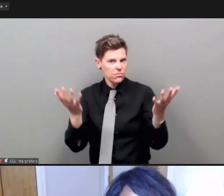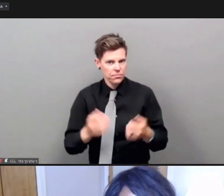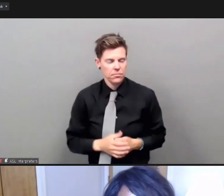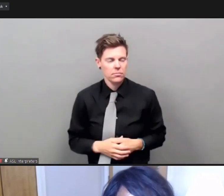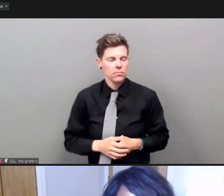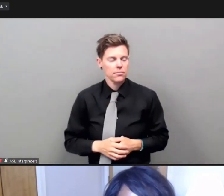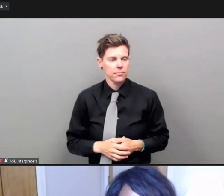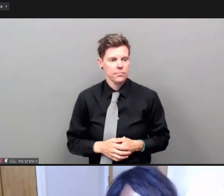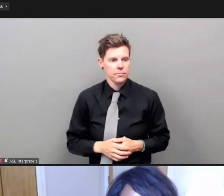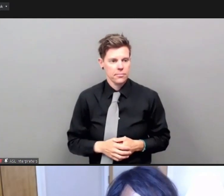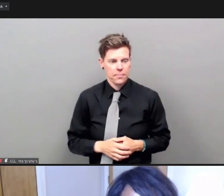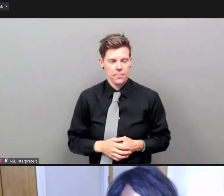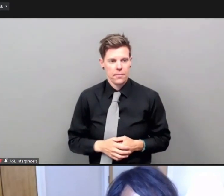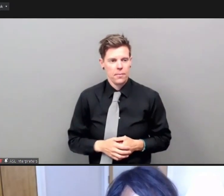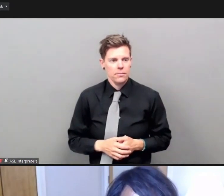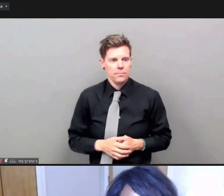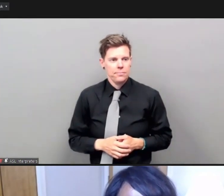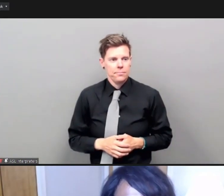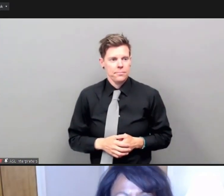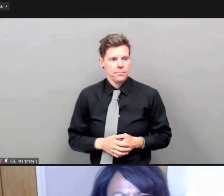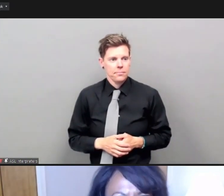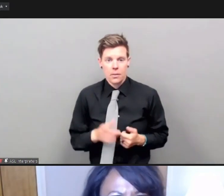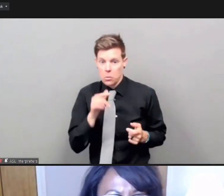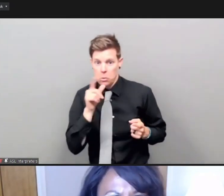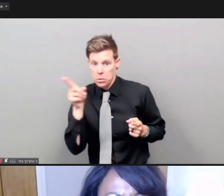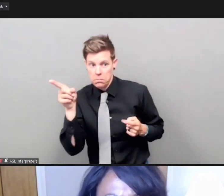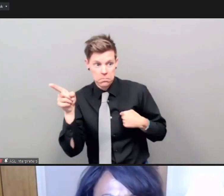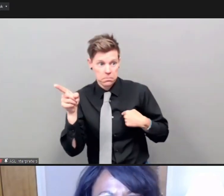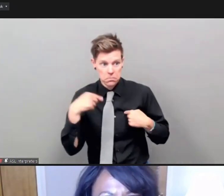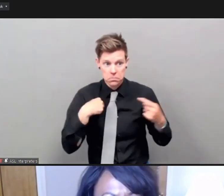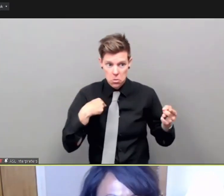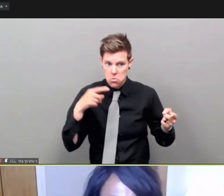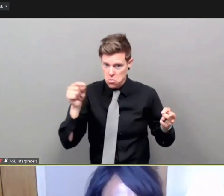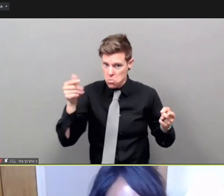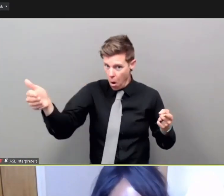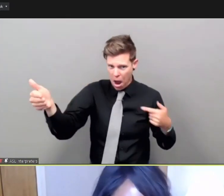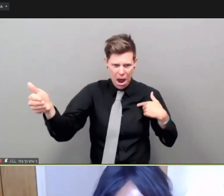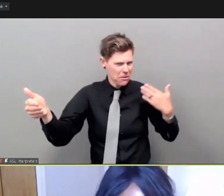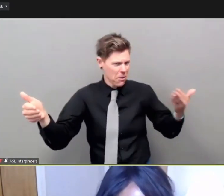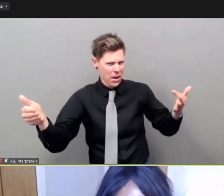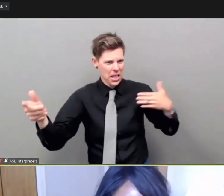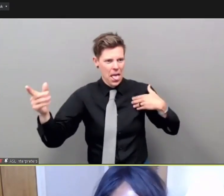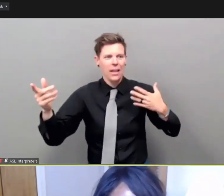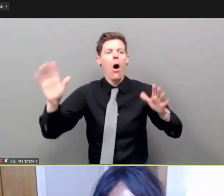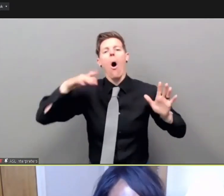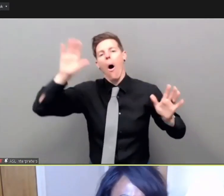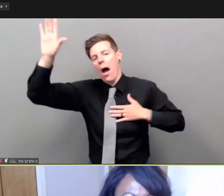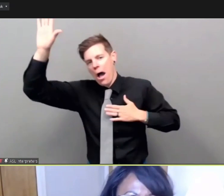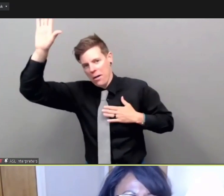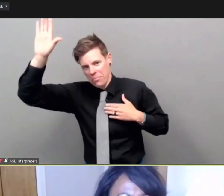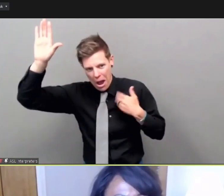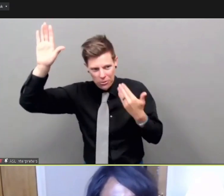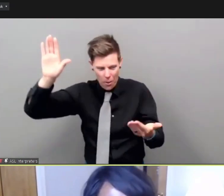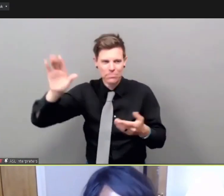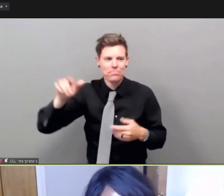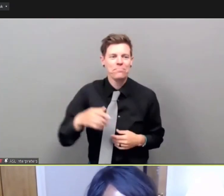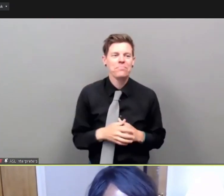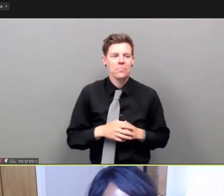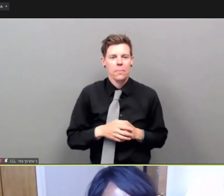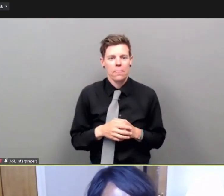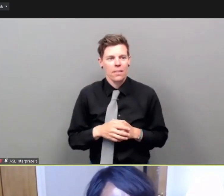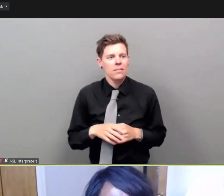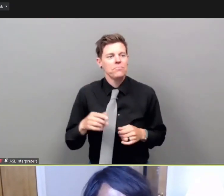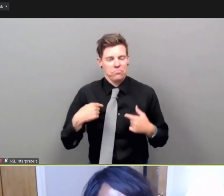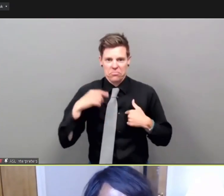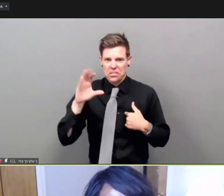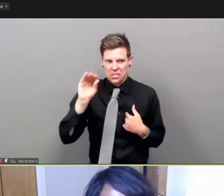for that question, go ahead, Dr. Scrase. well, you go first and I'll Thank you. And so, yes, the goal is to open up,